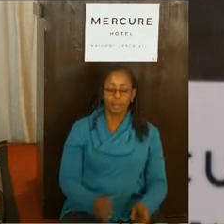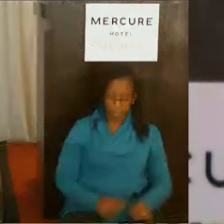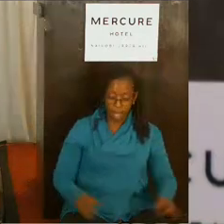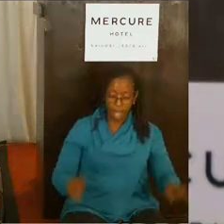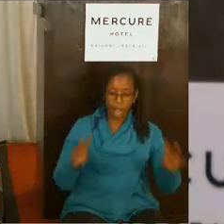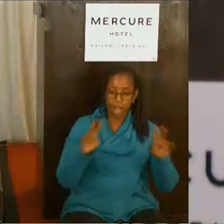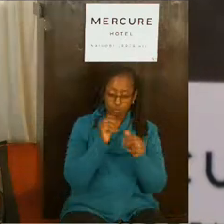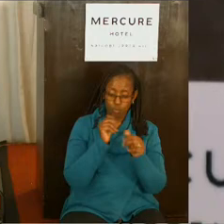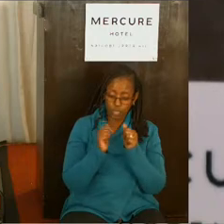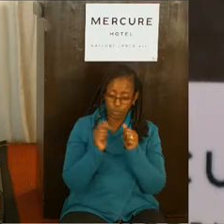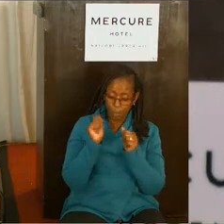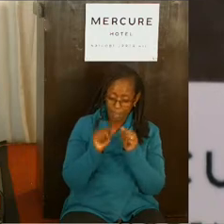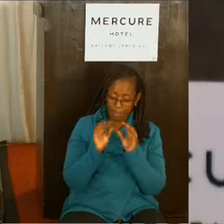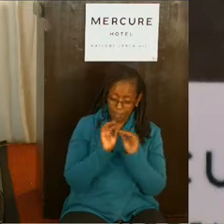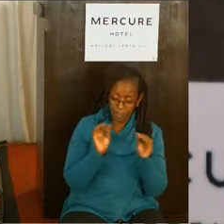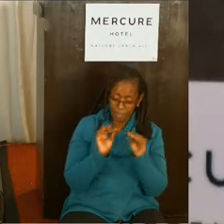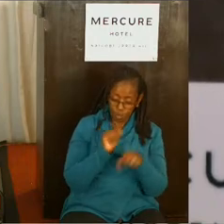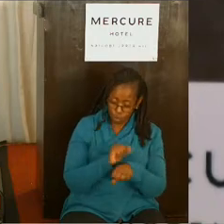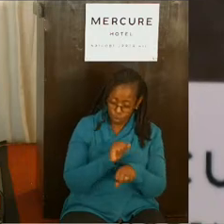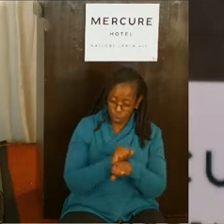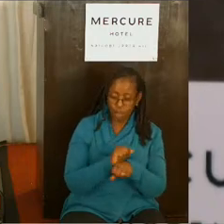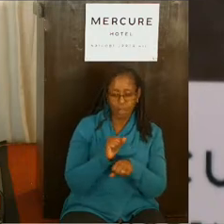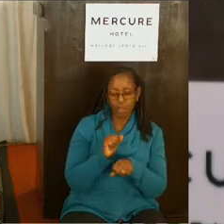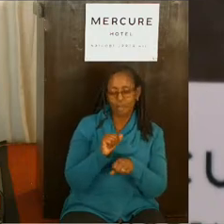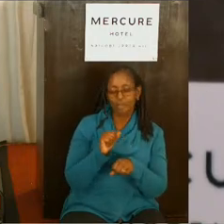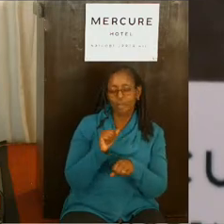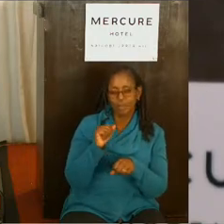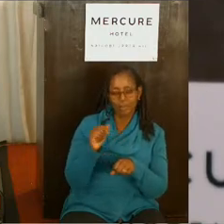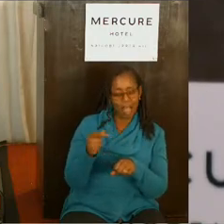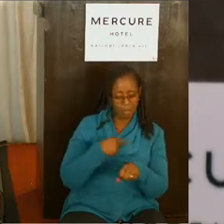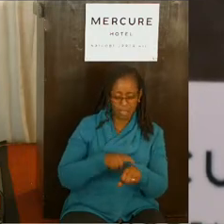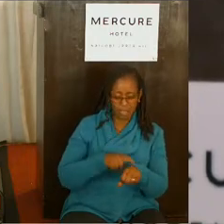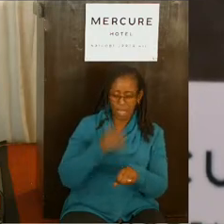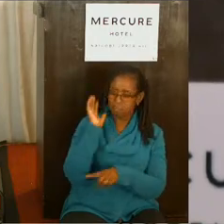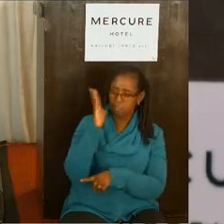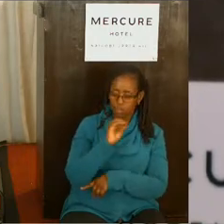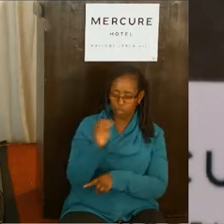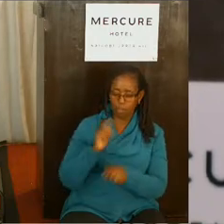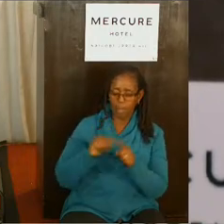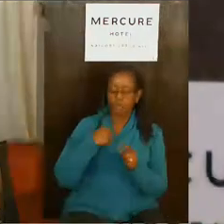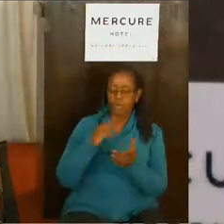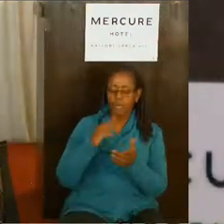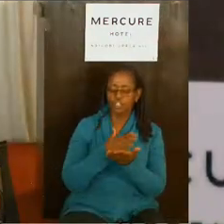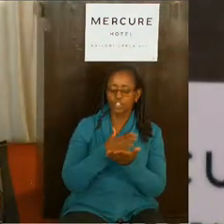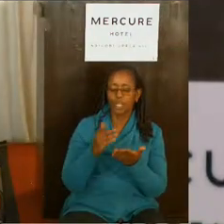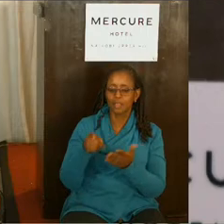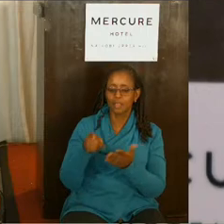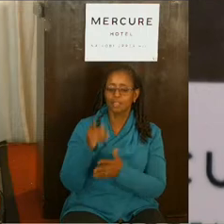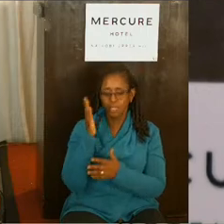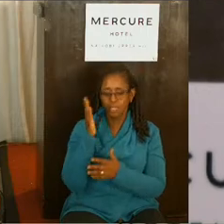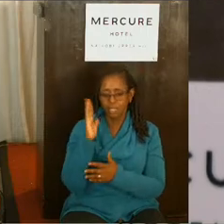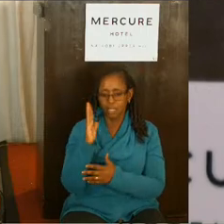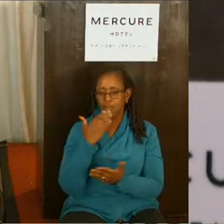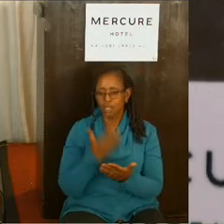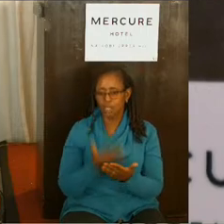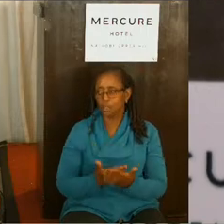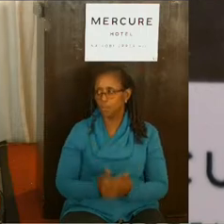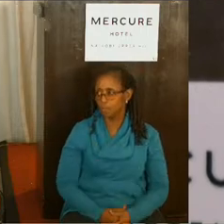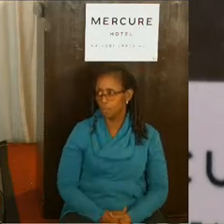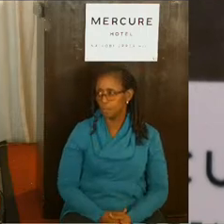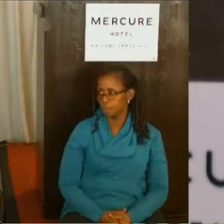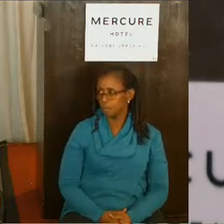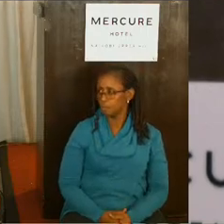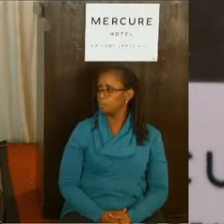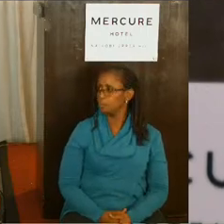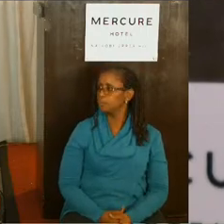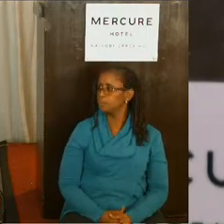are nurtured in these schools which I don't have time but will share the presentation for anybody who's interested or you can go to the website yes okay